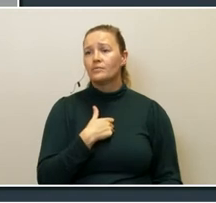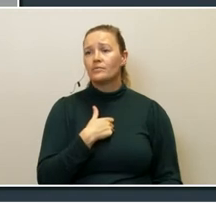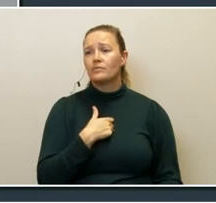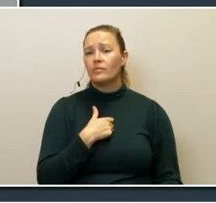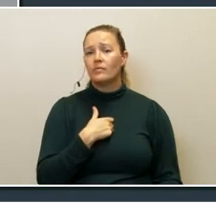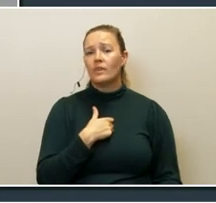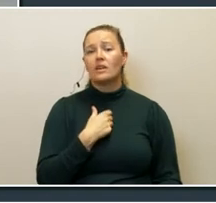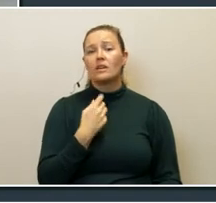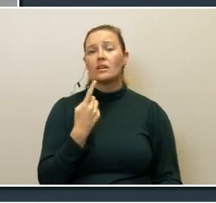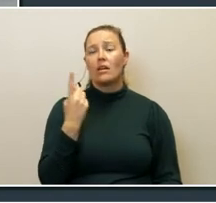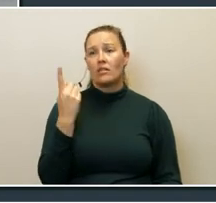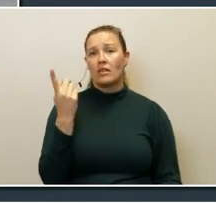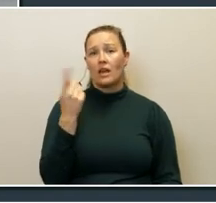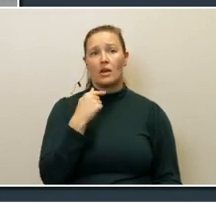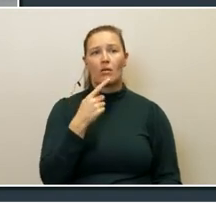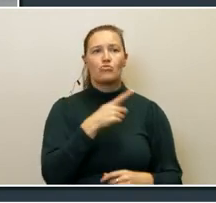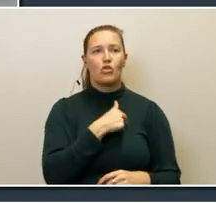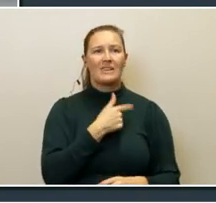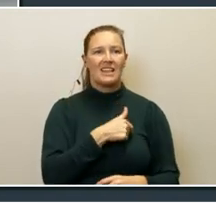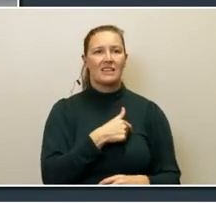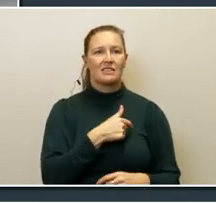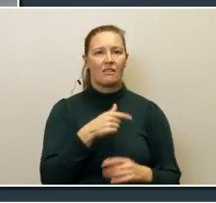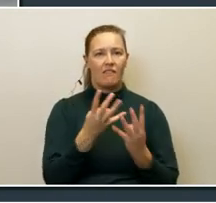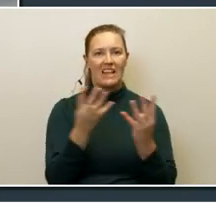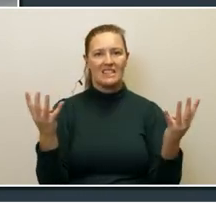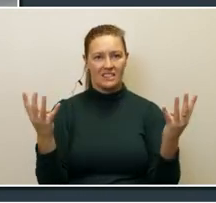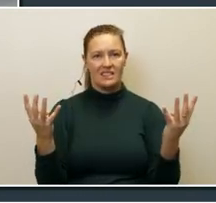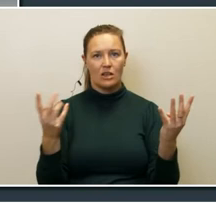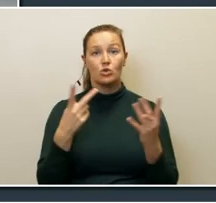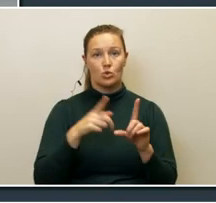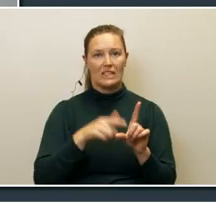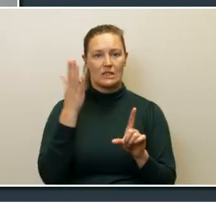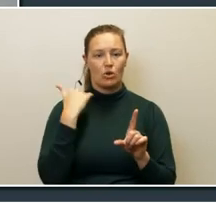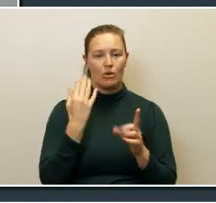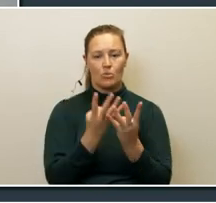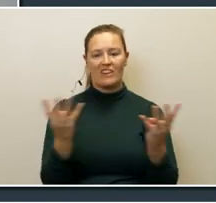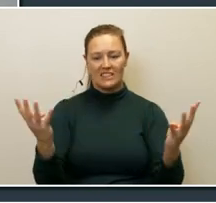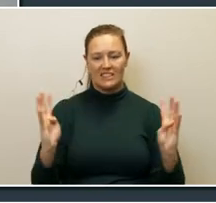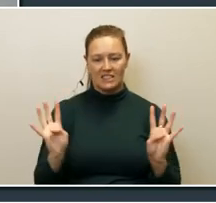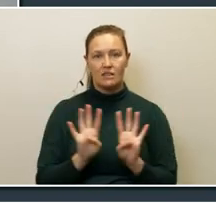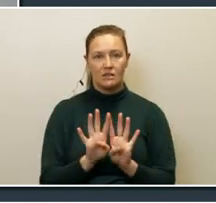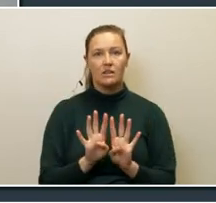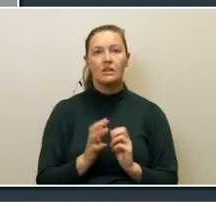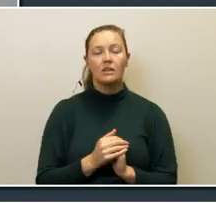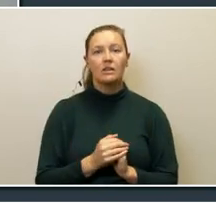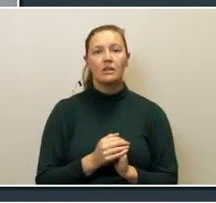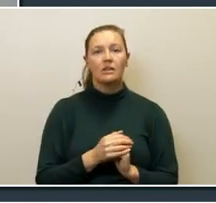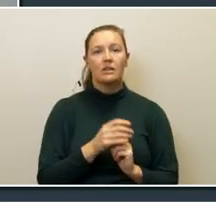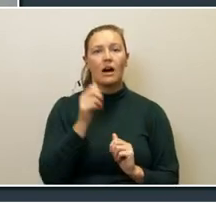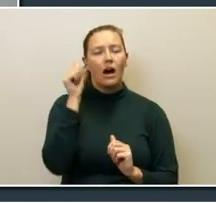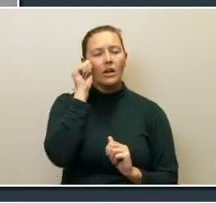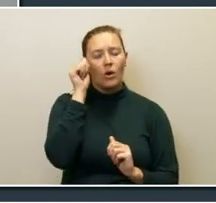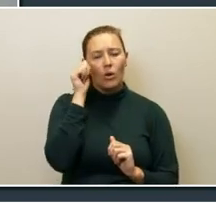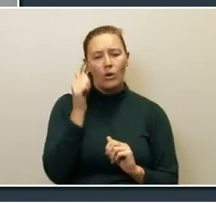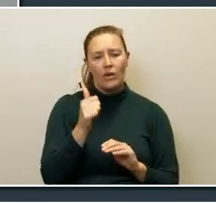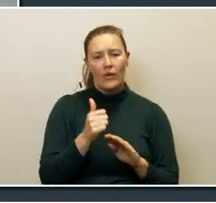a security fence. No, just a fence. A fence, yeah, 2 years ago around the property. I know that they did